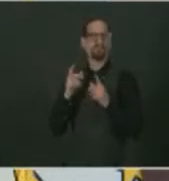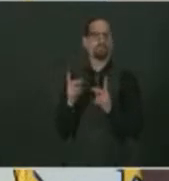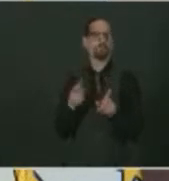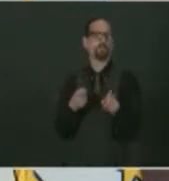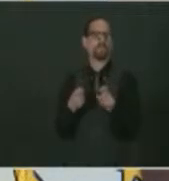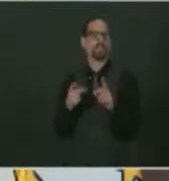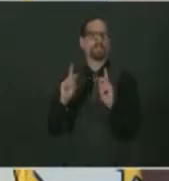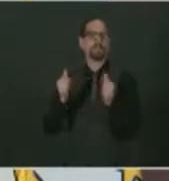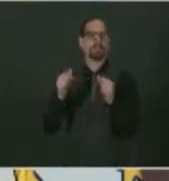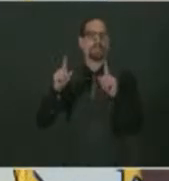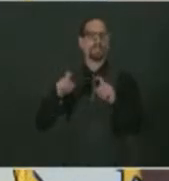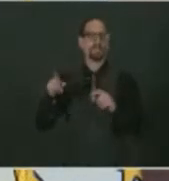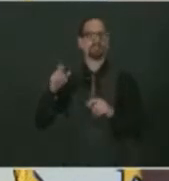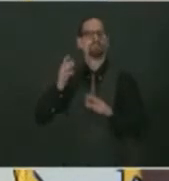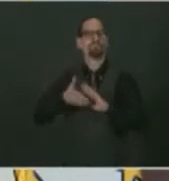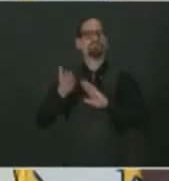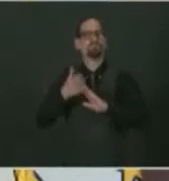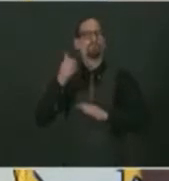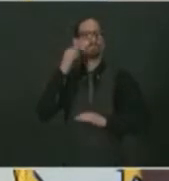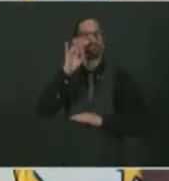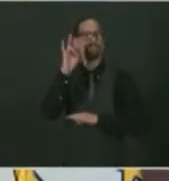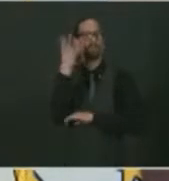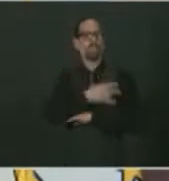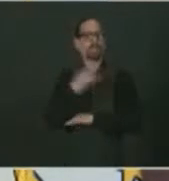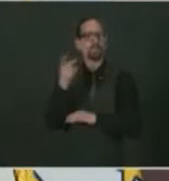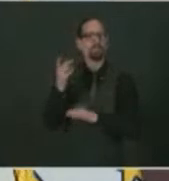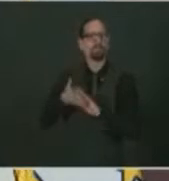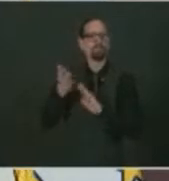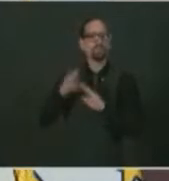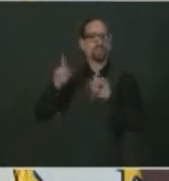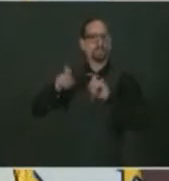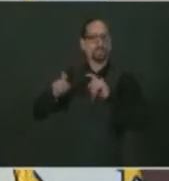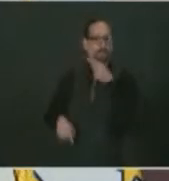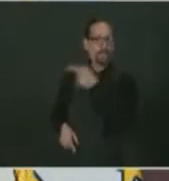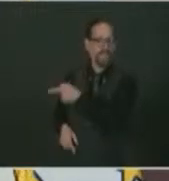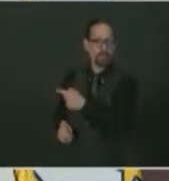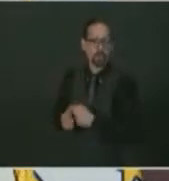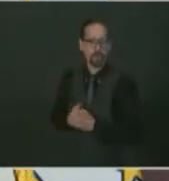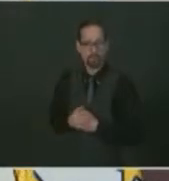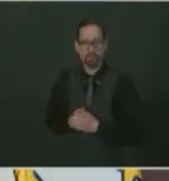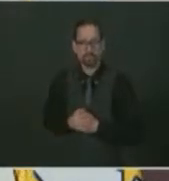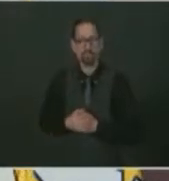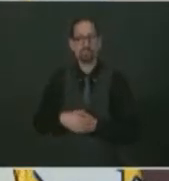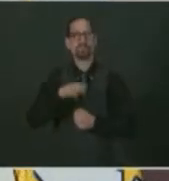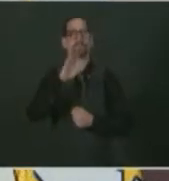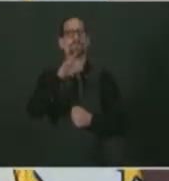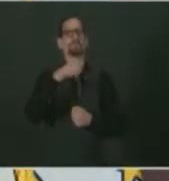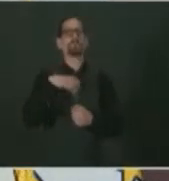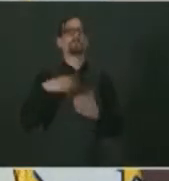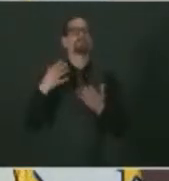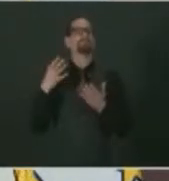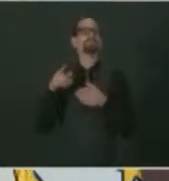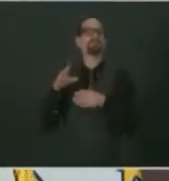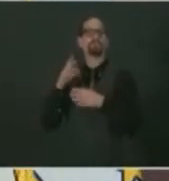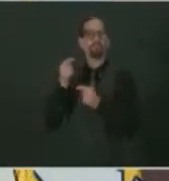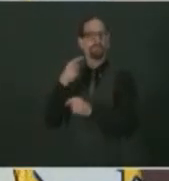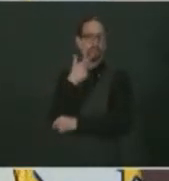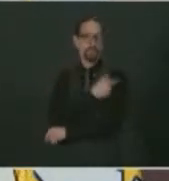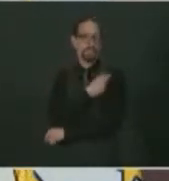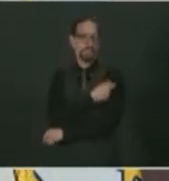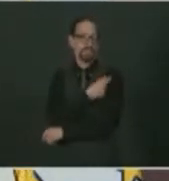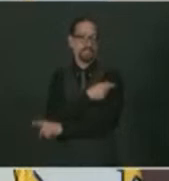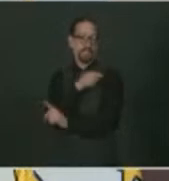last thing I want to update on today is our vaccination campaign. As the governor shared, we have made